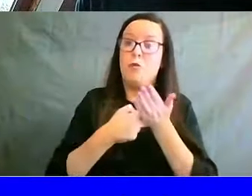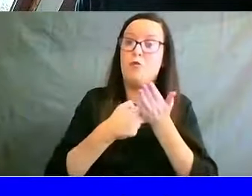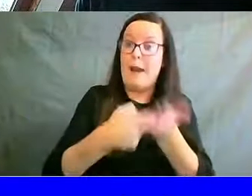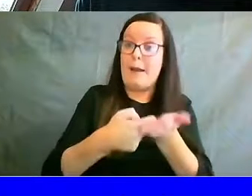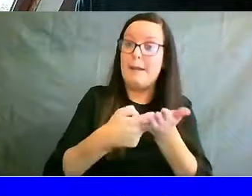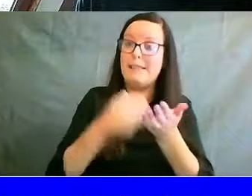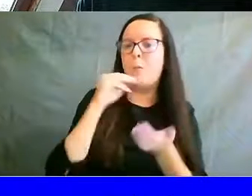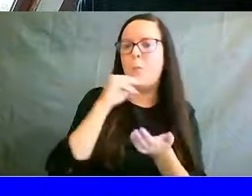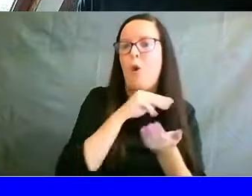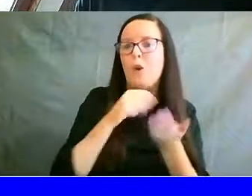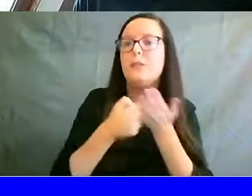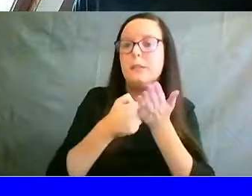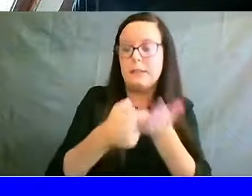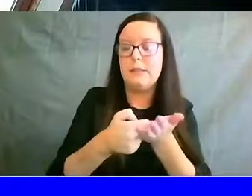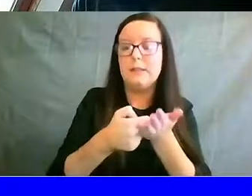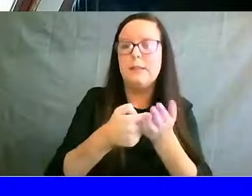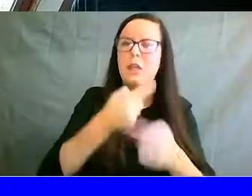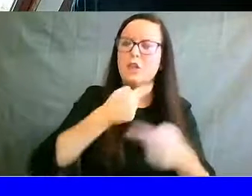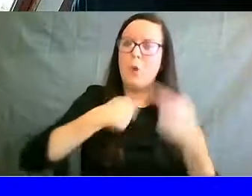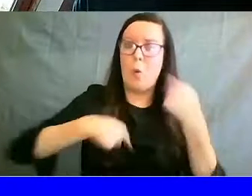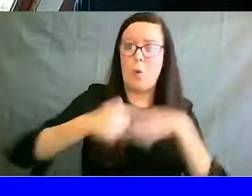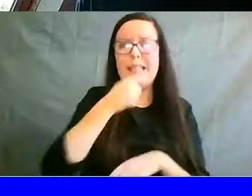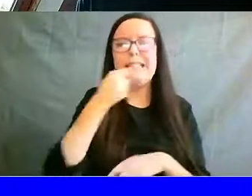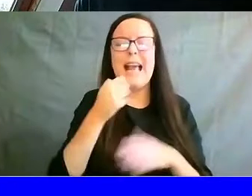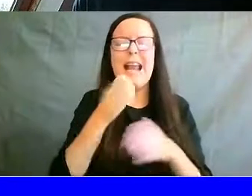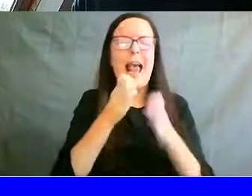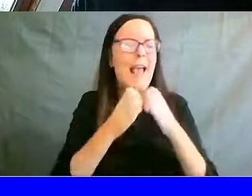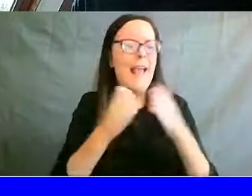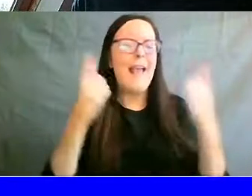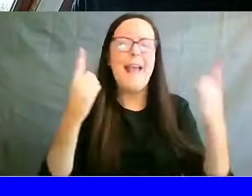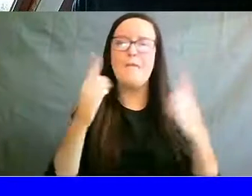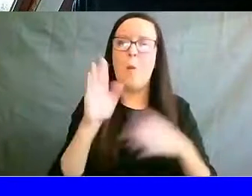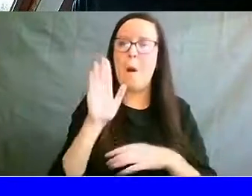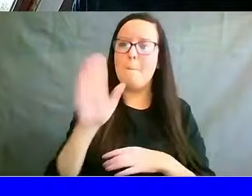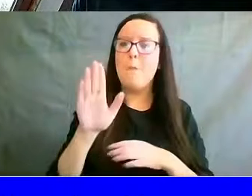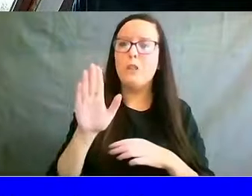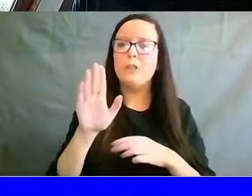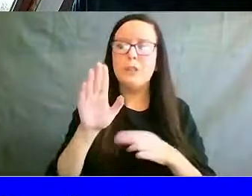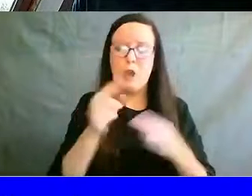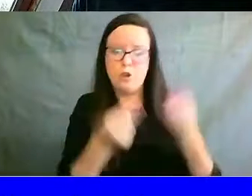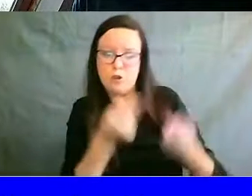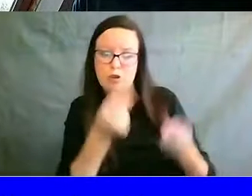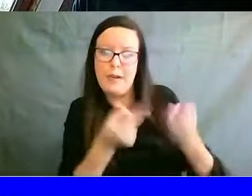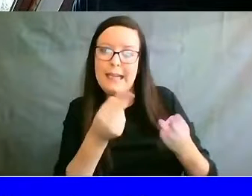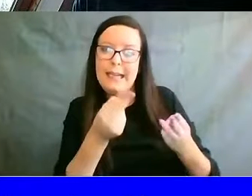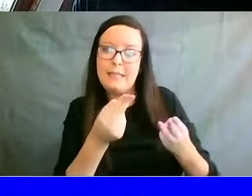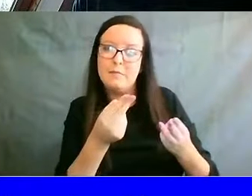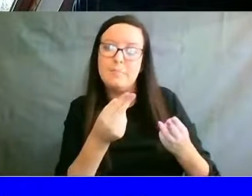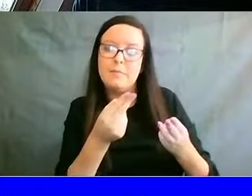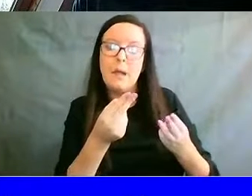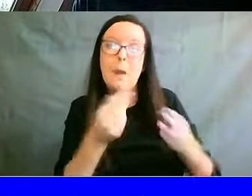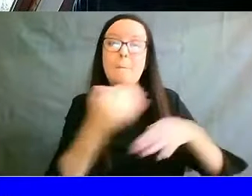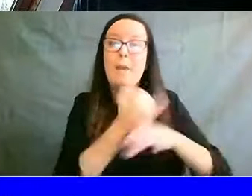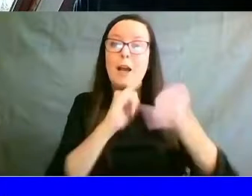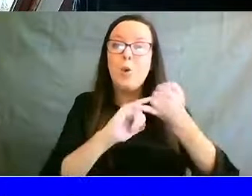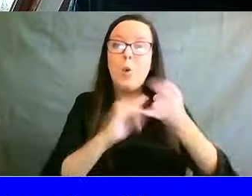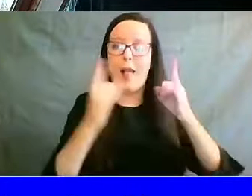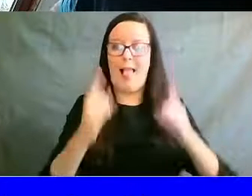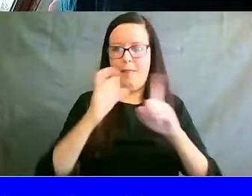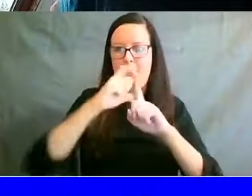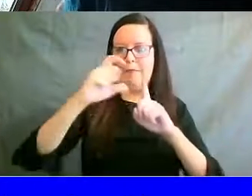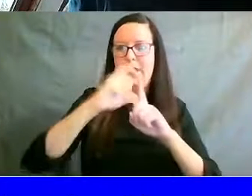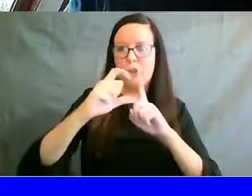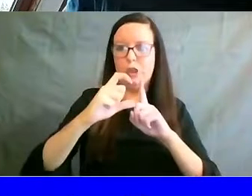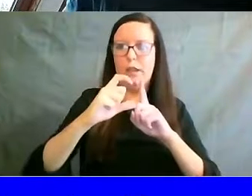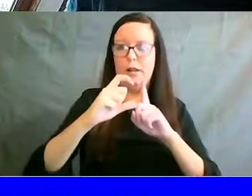the Kent model that everybody is screened by a health professional coming into custody.